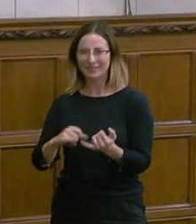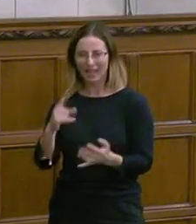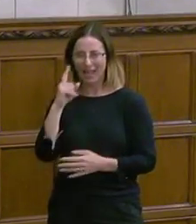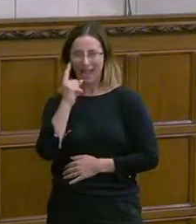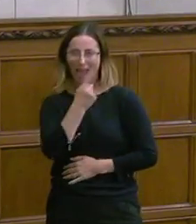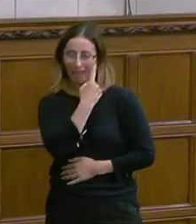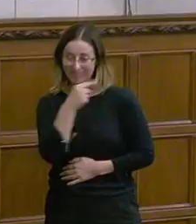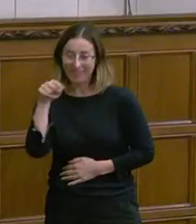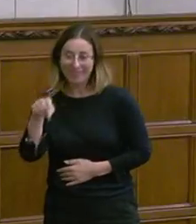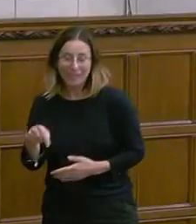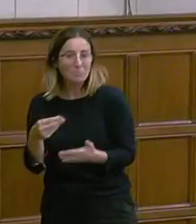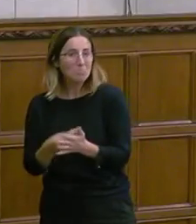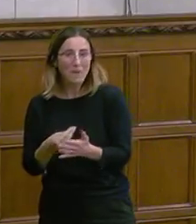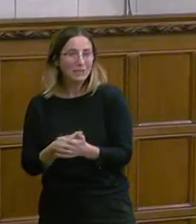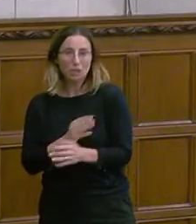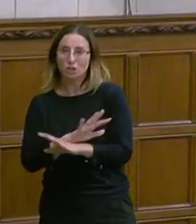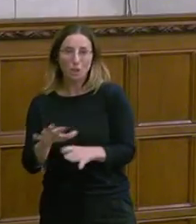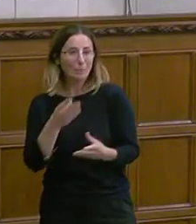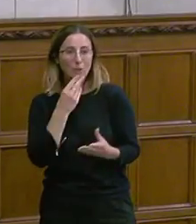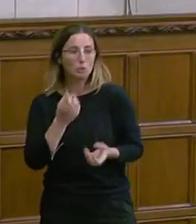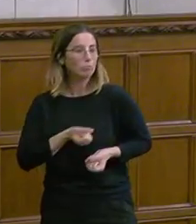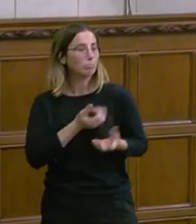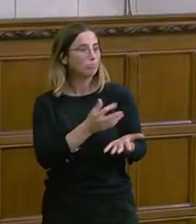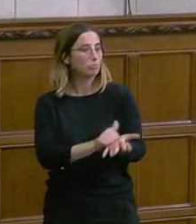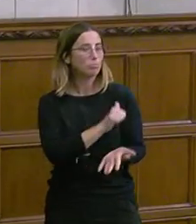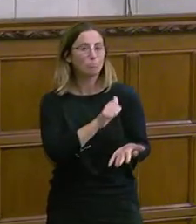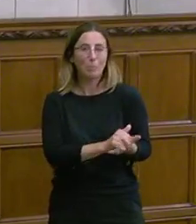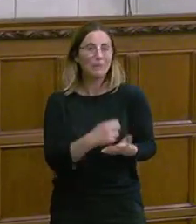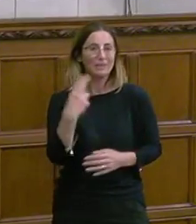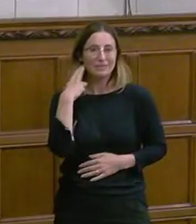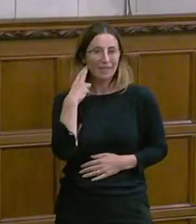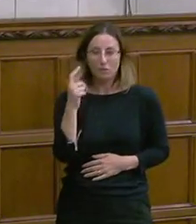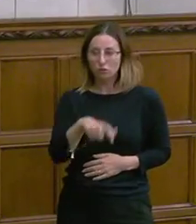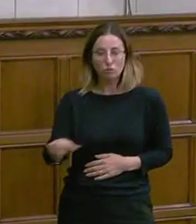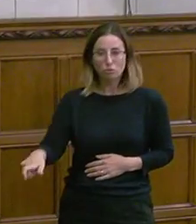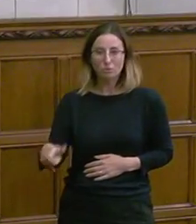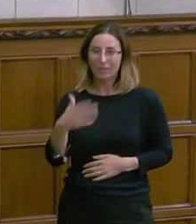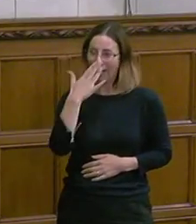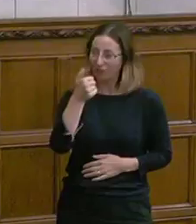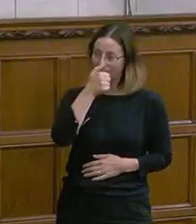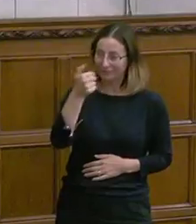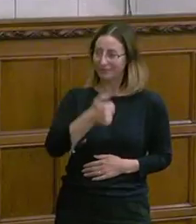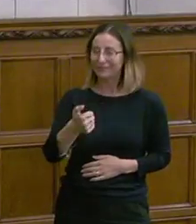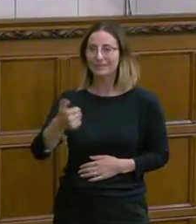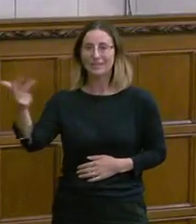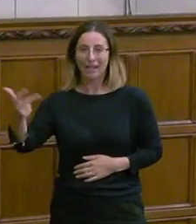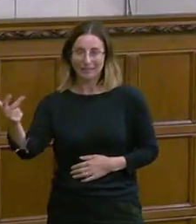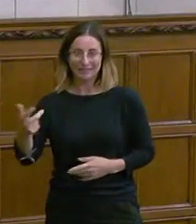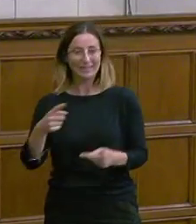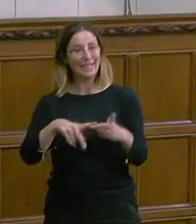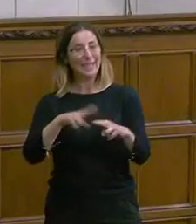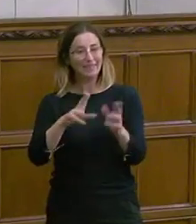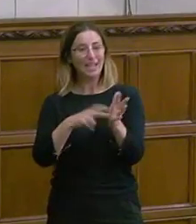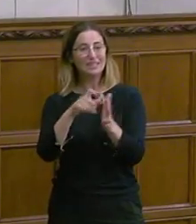money's not been used properly for profoundly deaf students between the age of 16 and 18, would he be prepared to